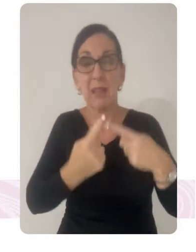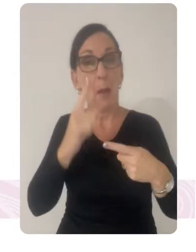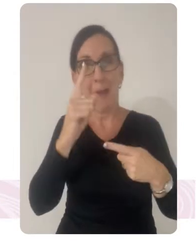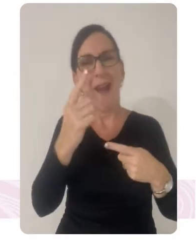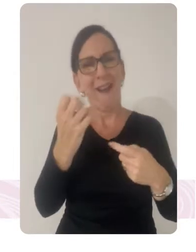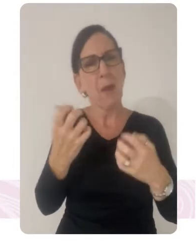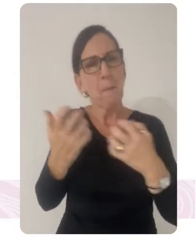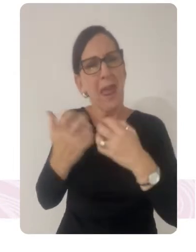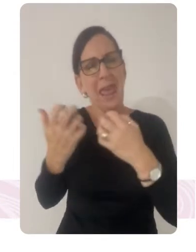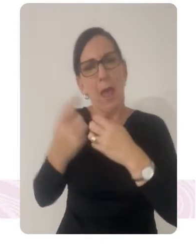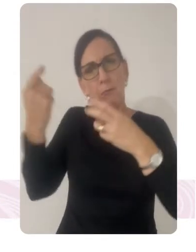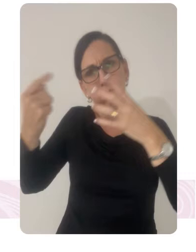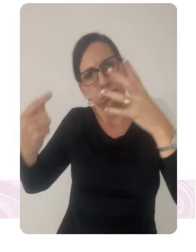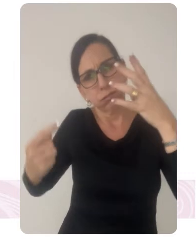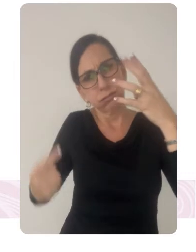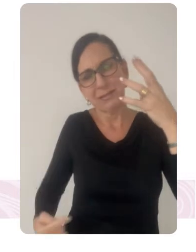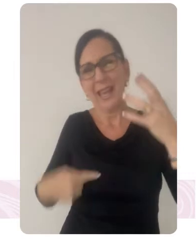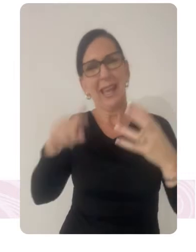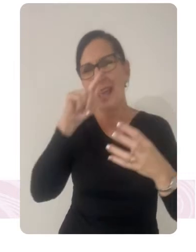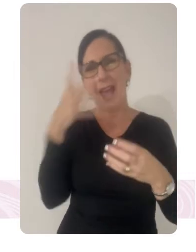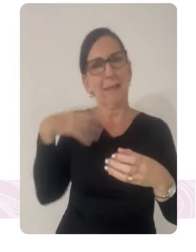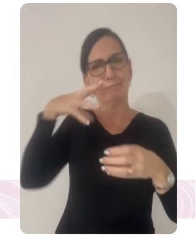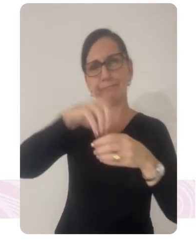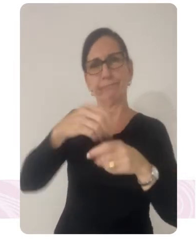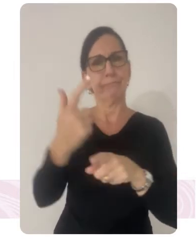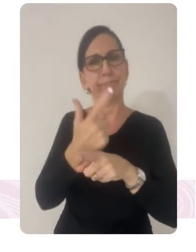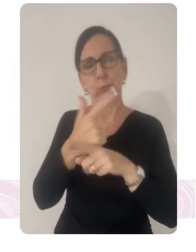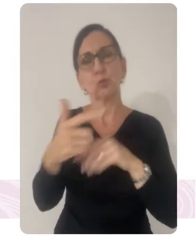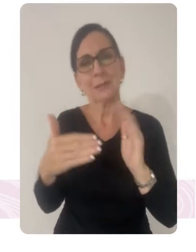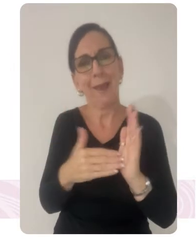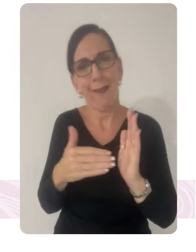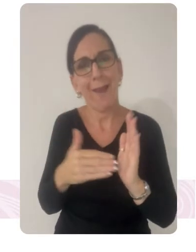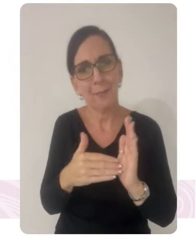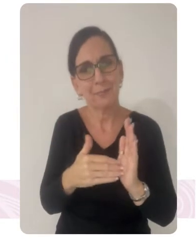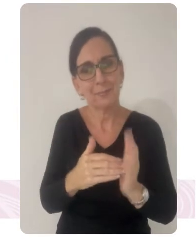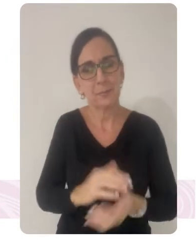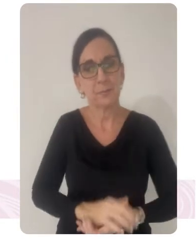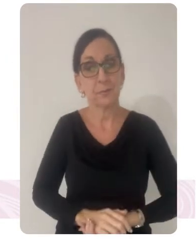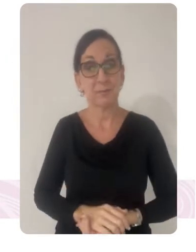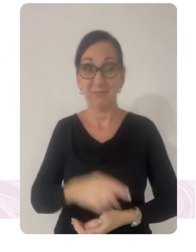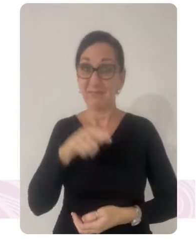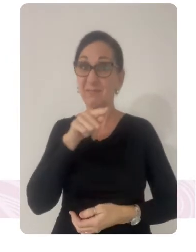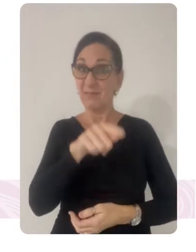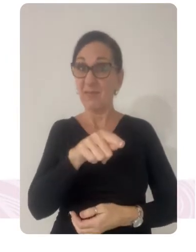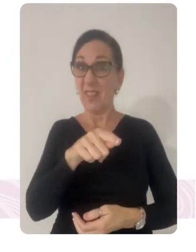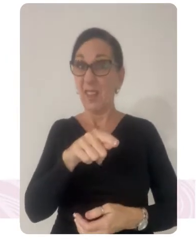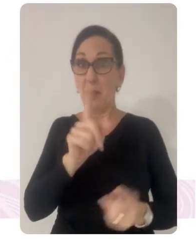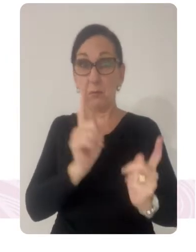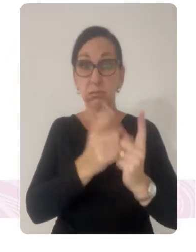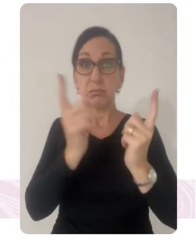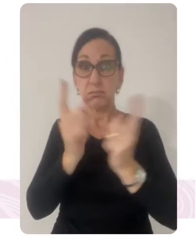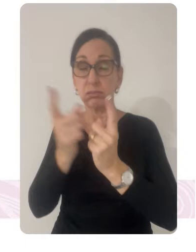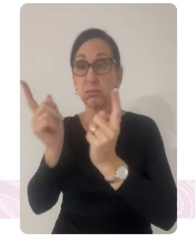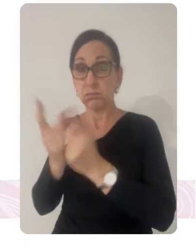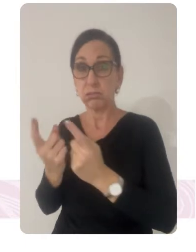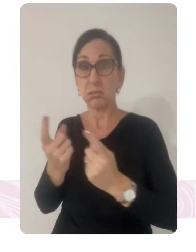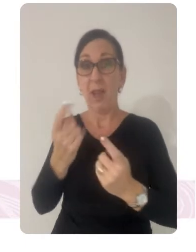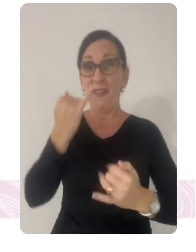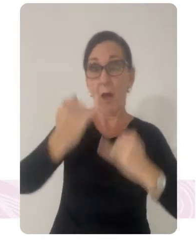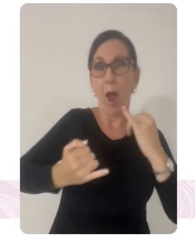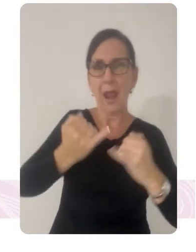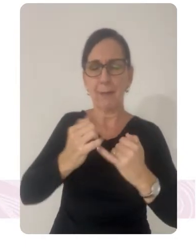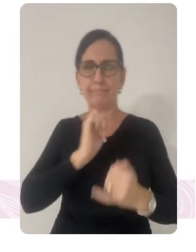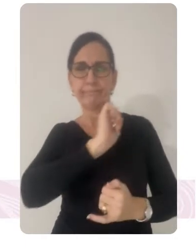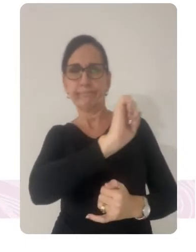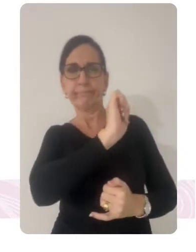there will be others that I may not say, but also could be included. Also keep in mind that the types of violence are often used